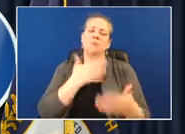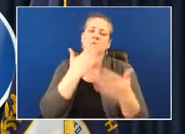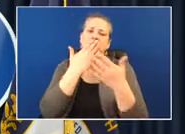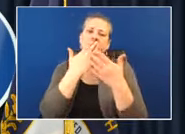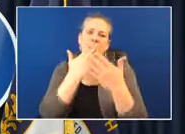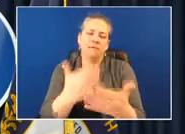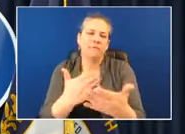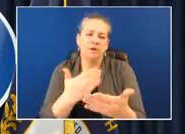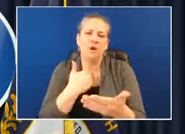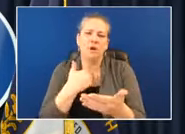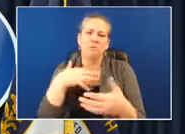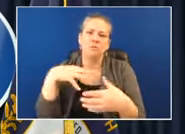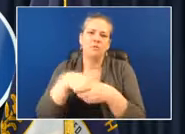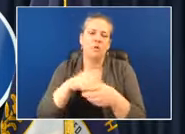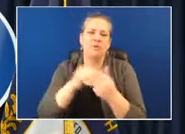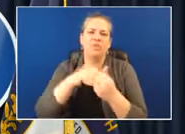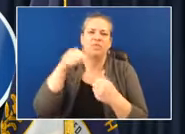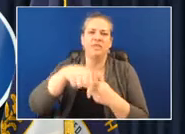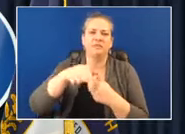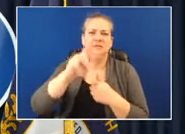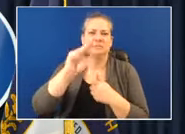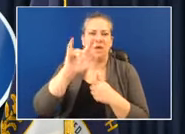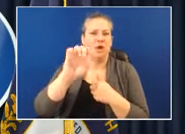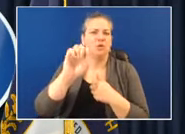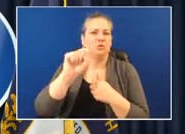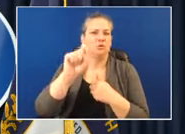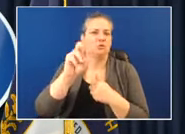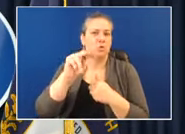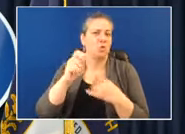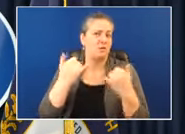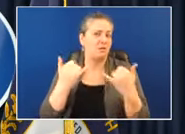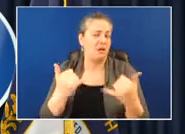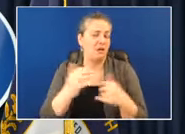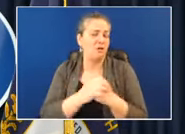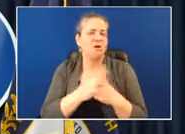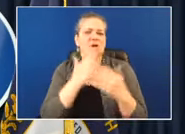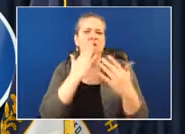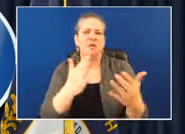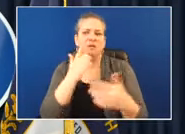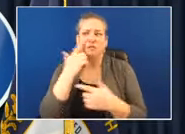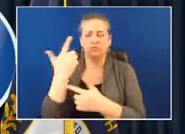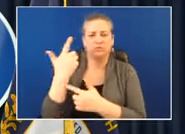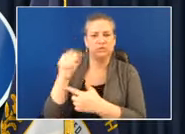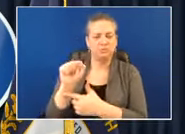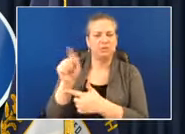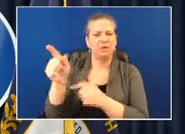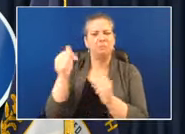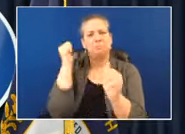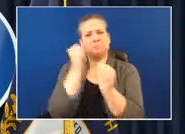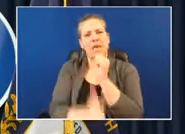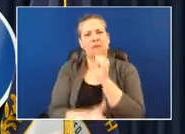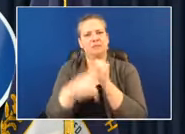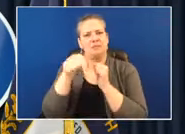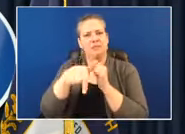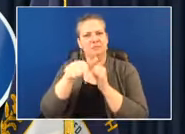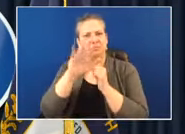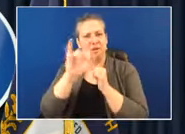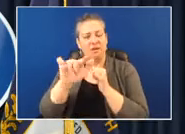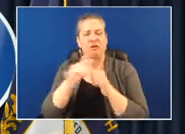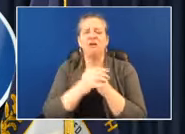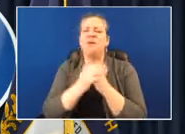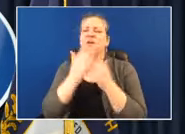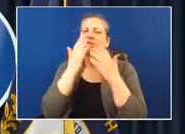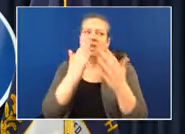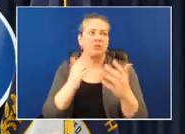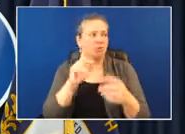of this milestone today. Thank you to the General Assembly for passing this unanimously, and thank you, Governor